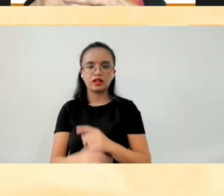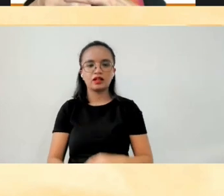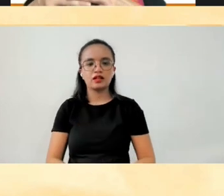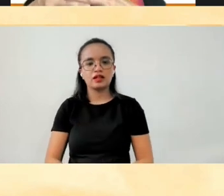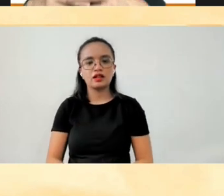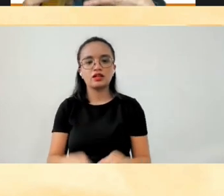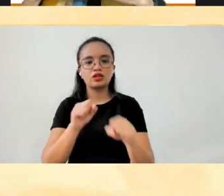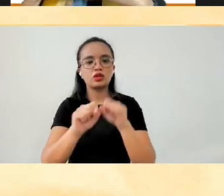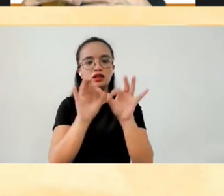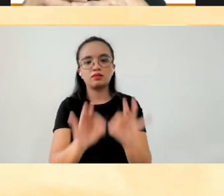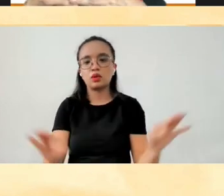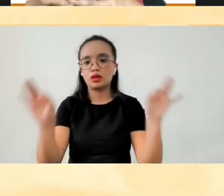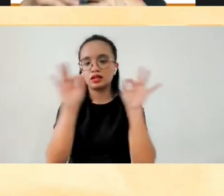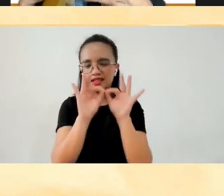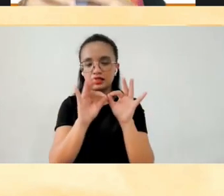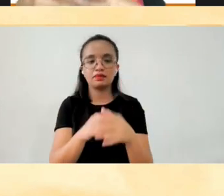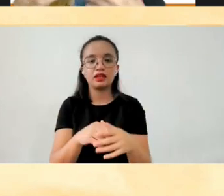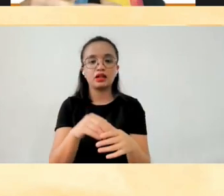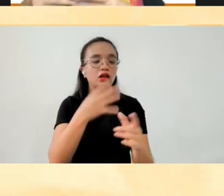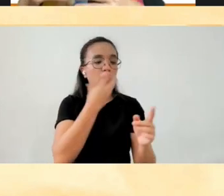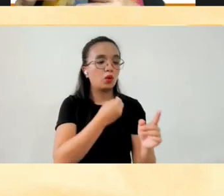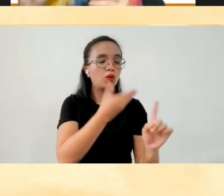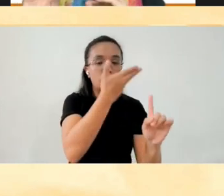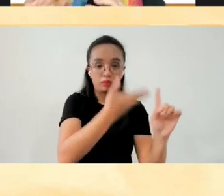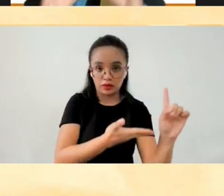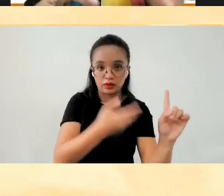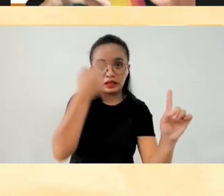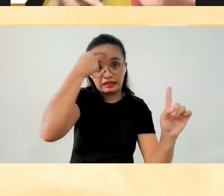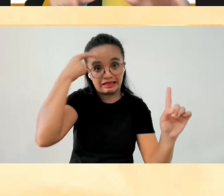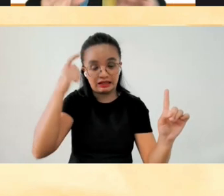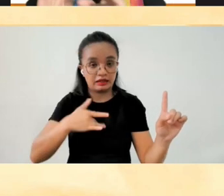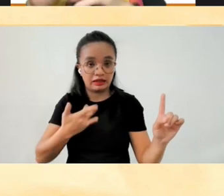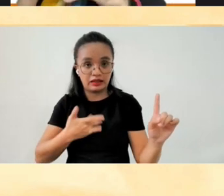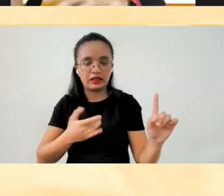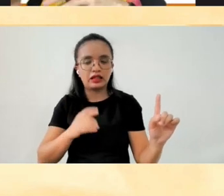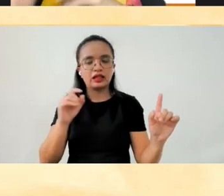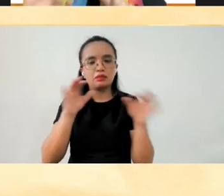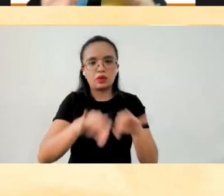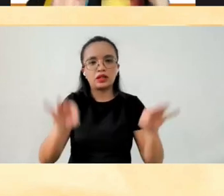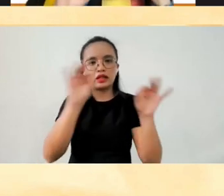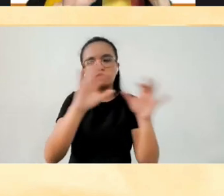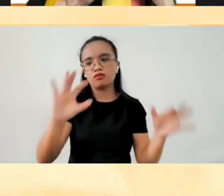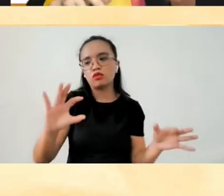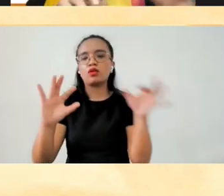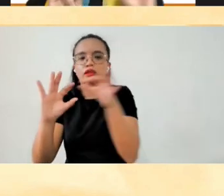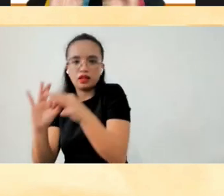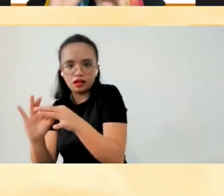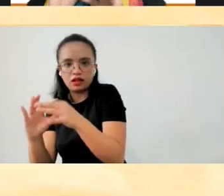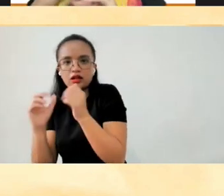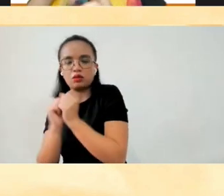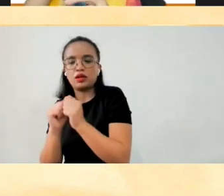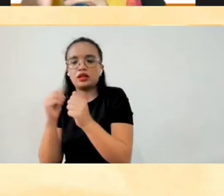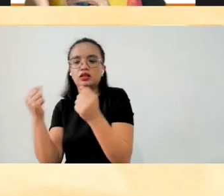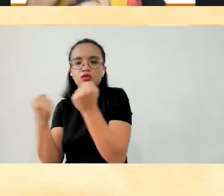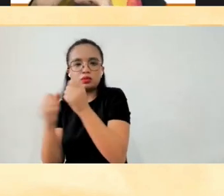so important that the traumatized person, the child or the adult, reconnects with a parent, with a support system,